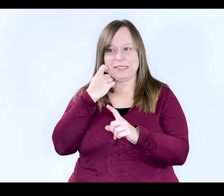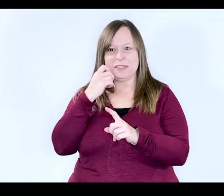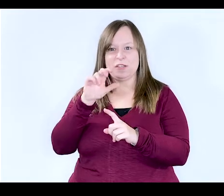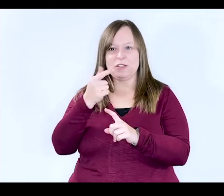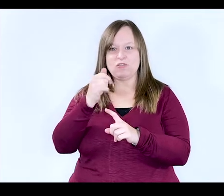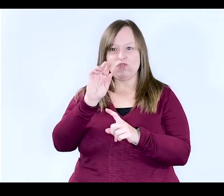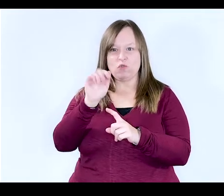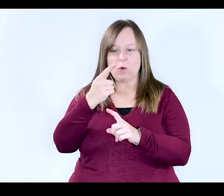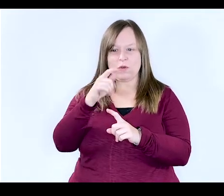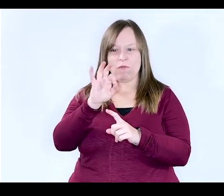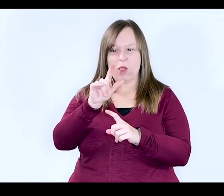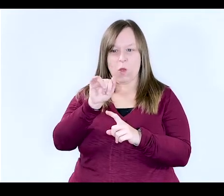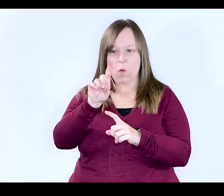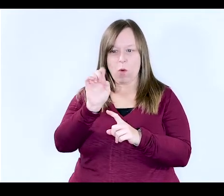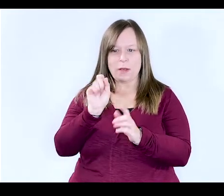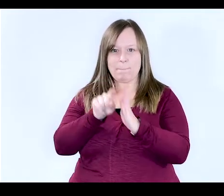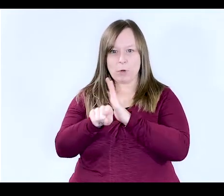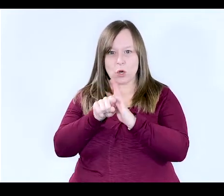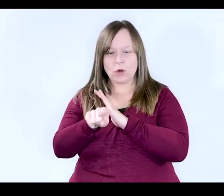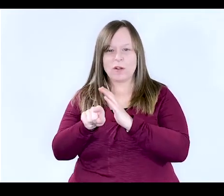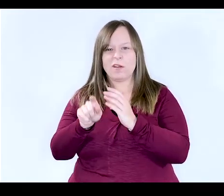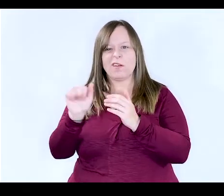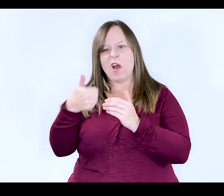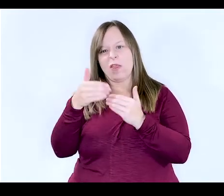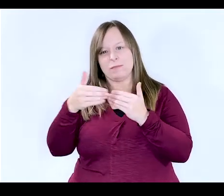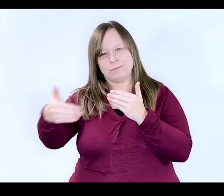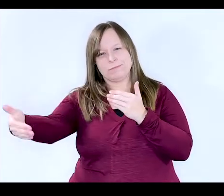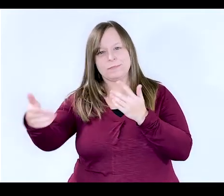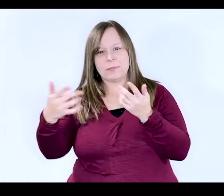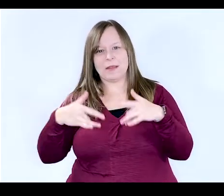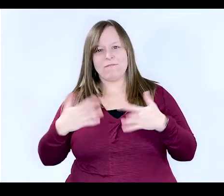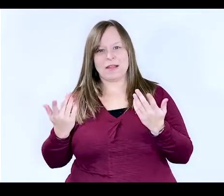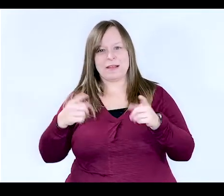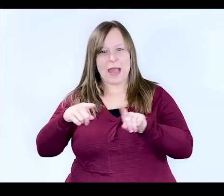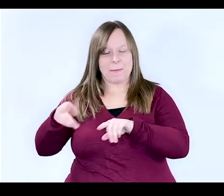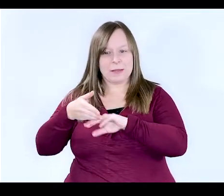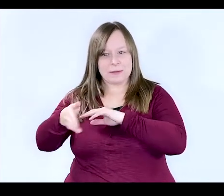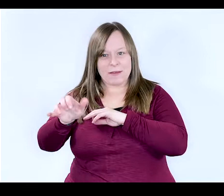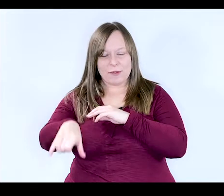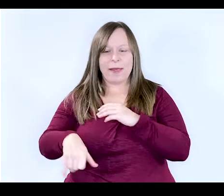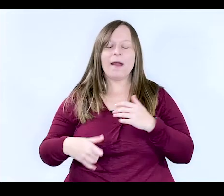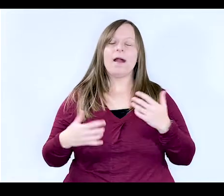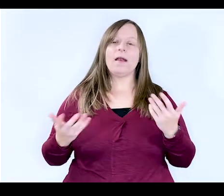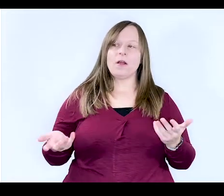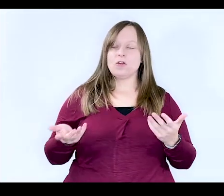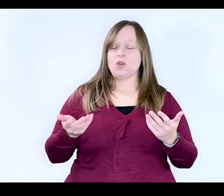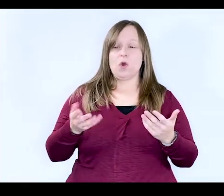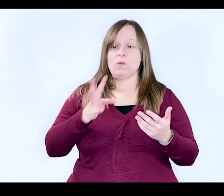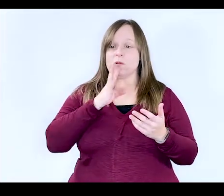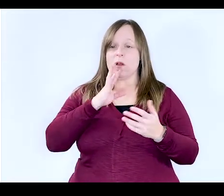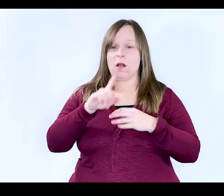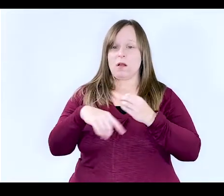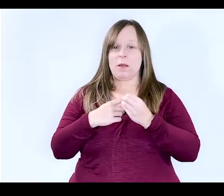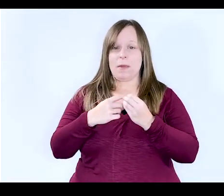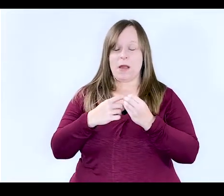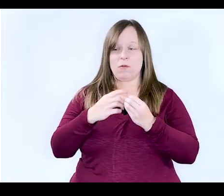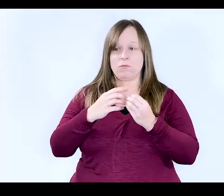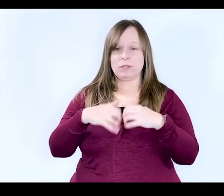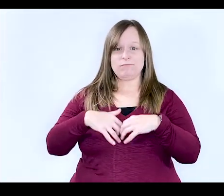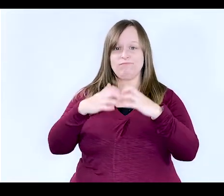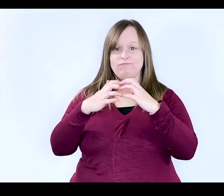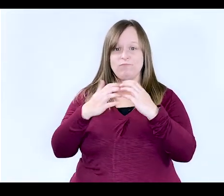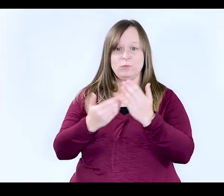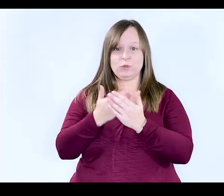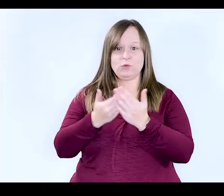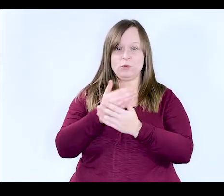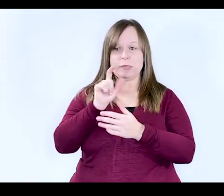of the George Floyd murder and the subsequent events that have happened beyond that. So as we talk about the